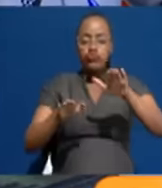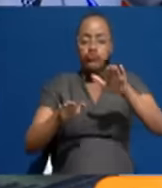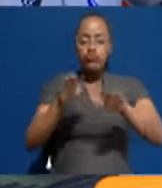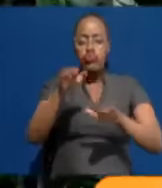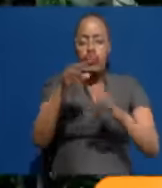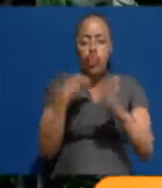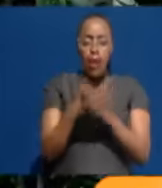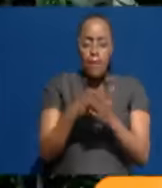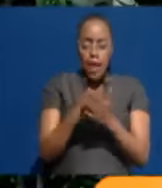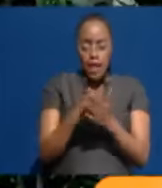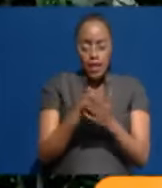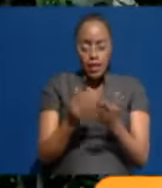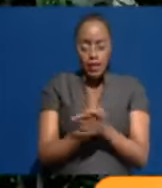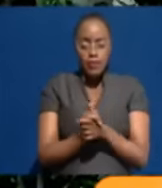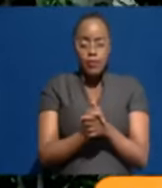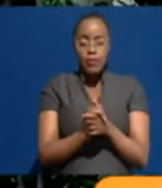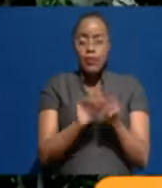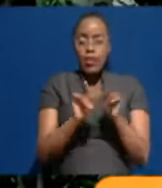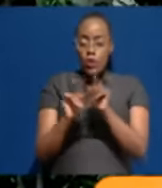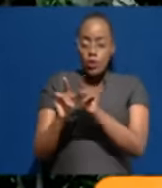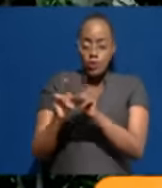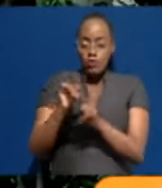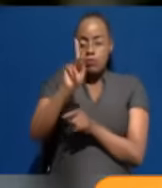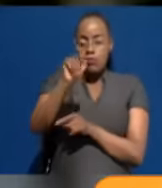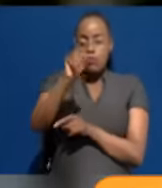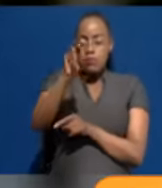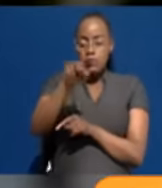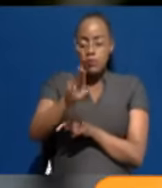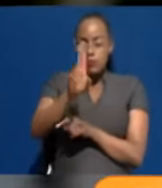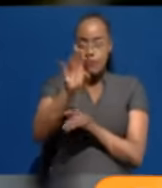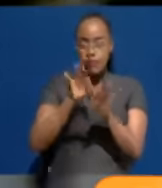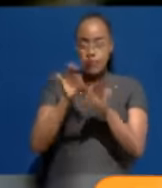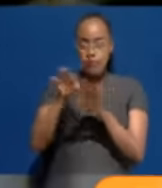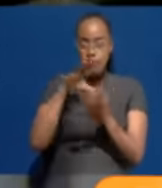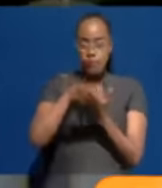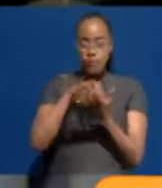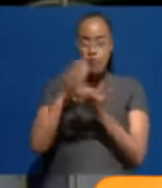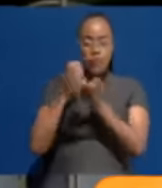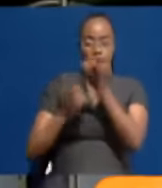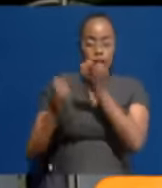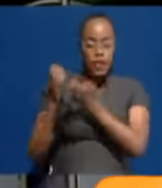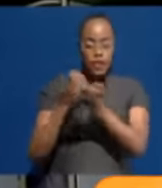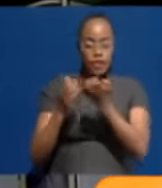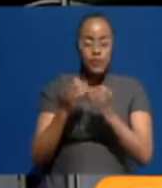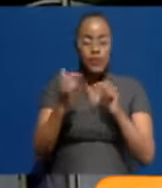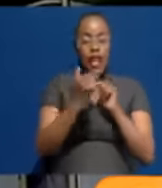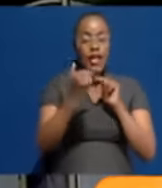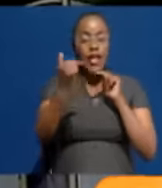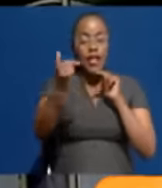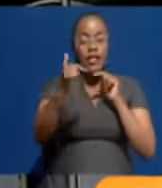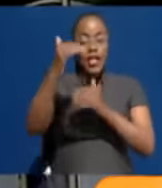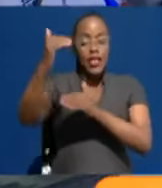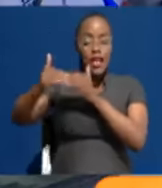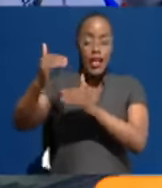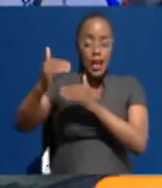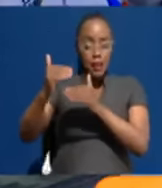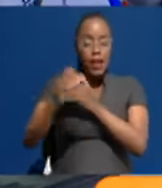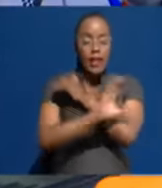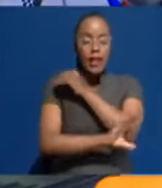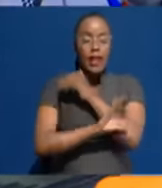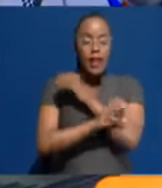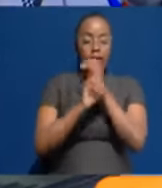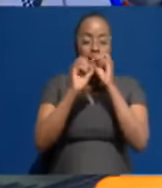exchange rate. And it got bleak as Thugge put up a case for what is the state of the economy vis-a-vis her neighbors. If